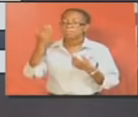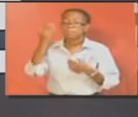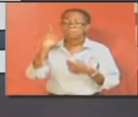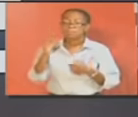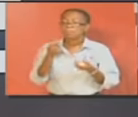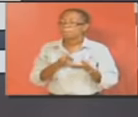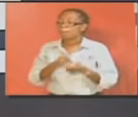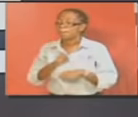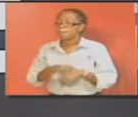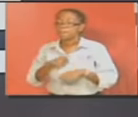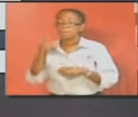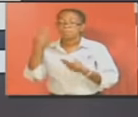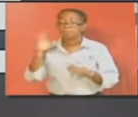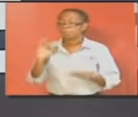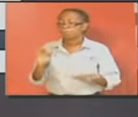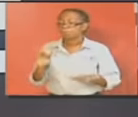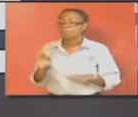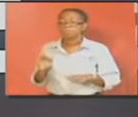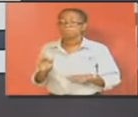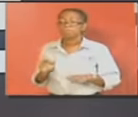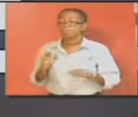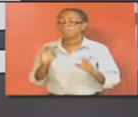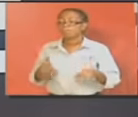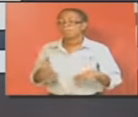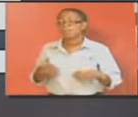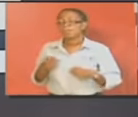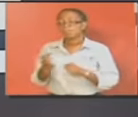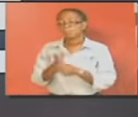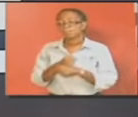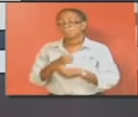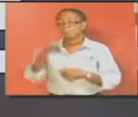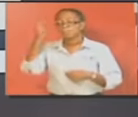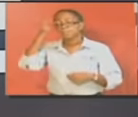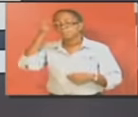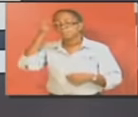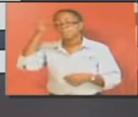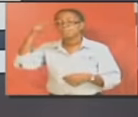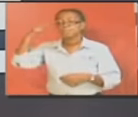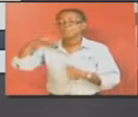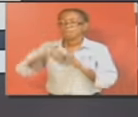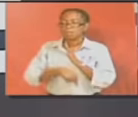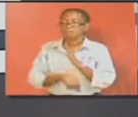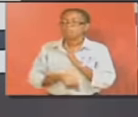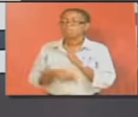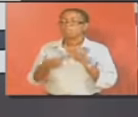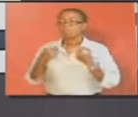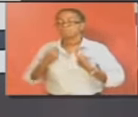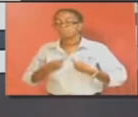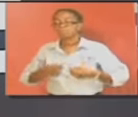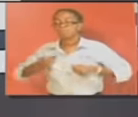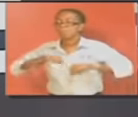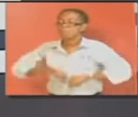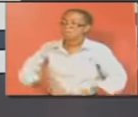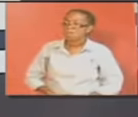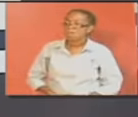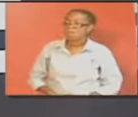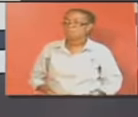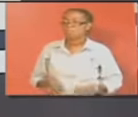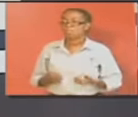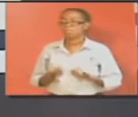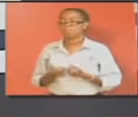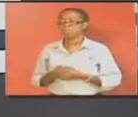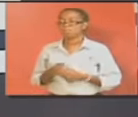could have an impact on our mental health. So the tips that we would have discussed before, the coping